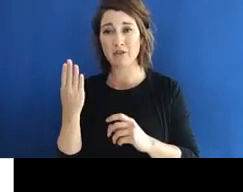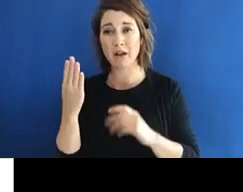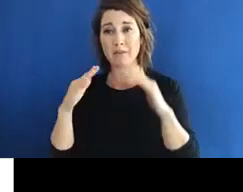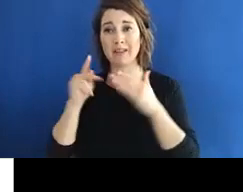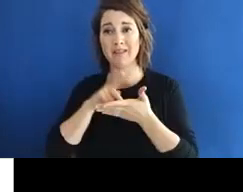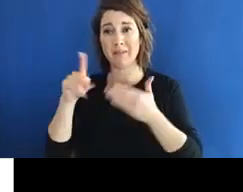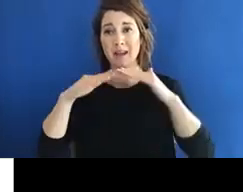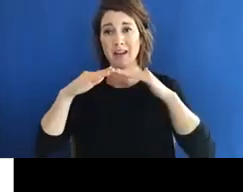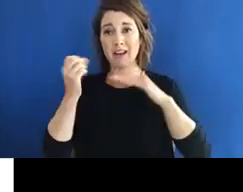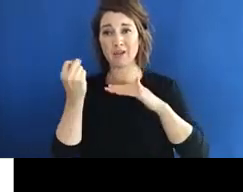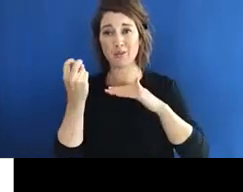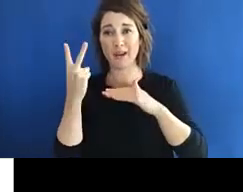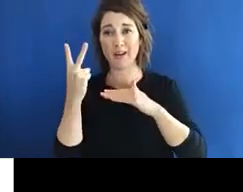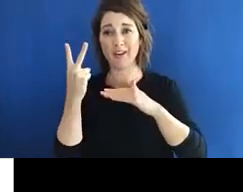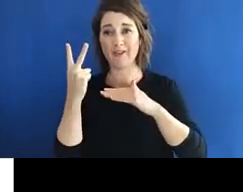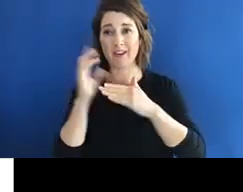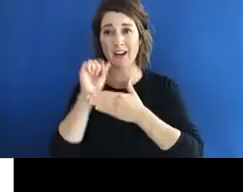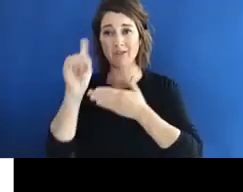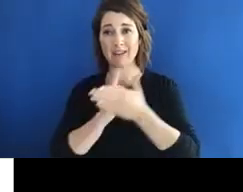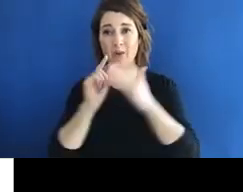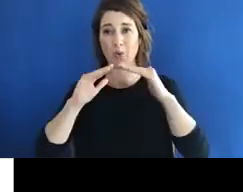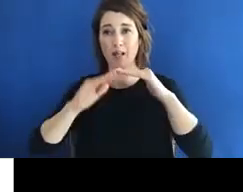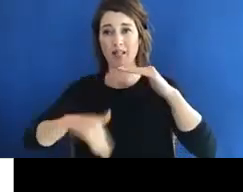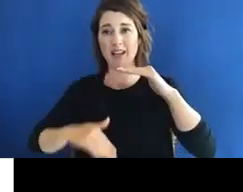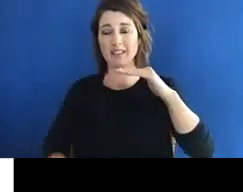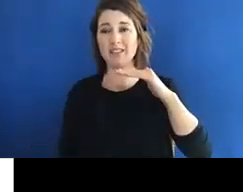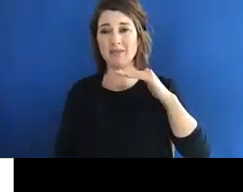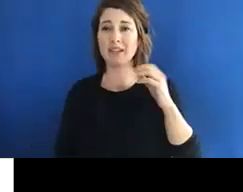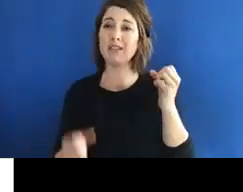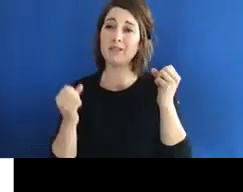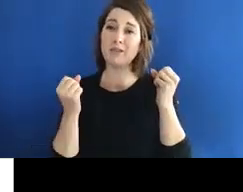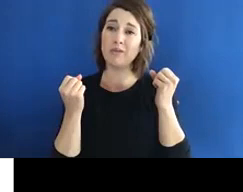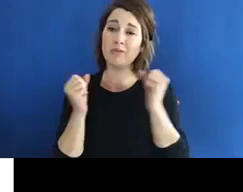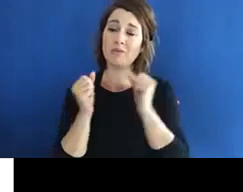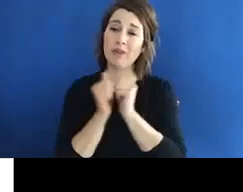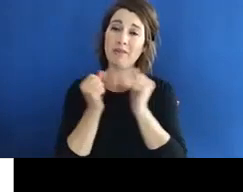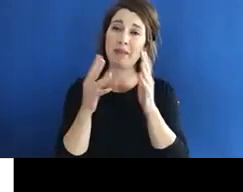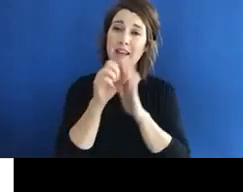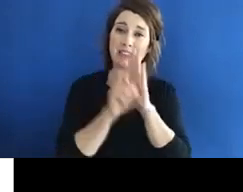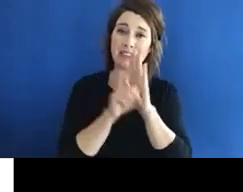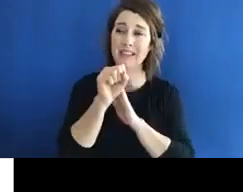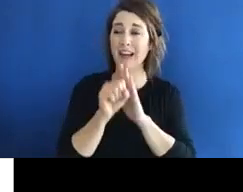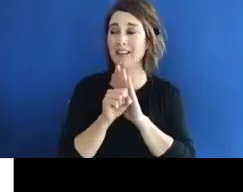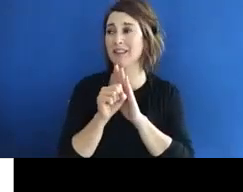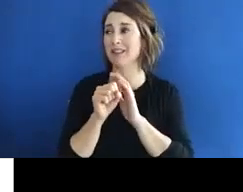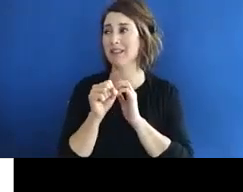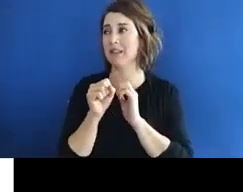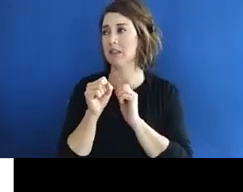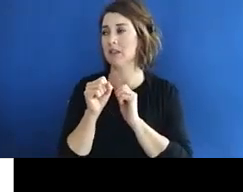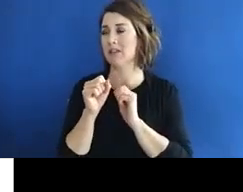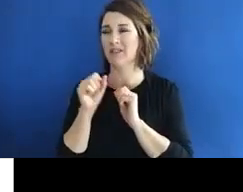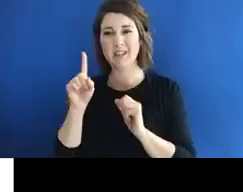less. So for many states and individuals, depending on family size, that's about 130 to